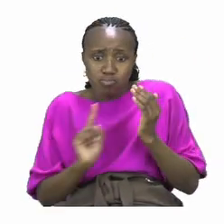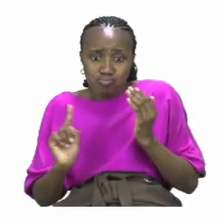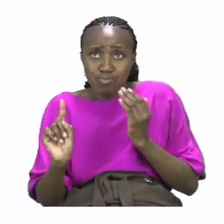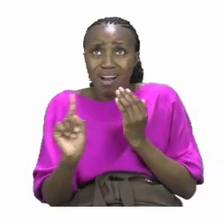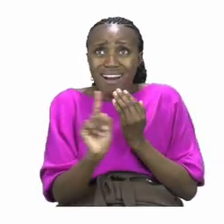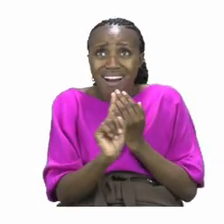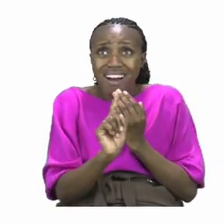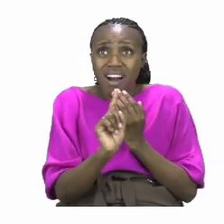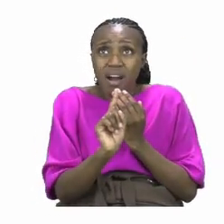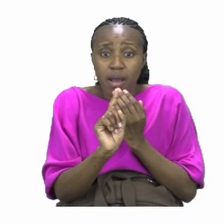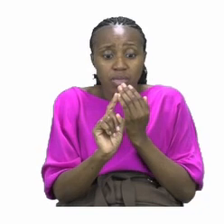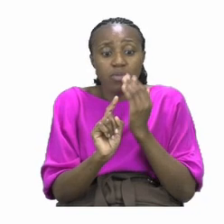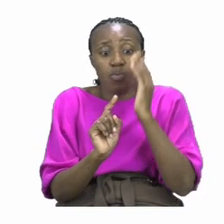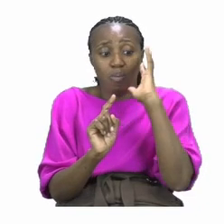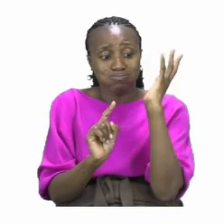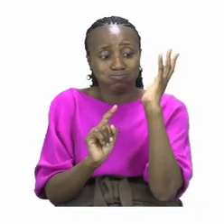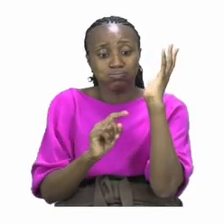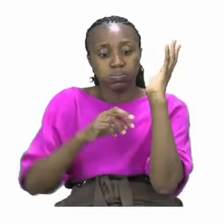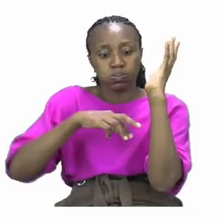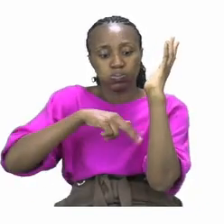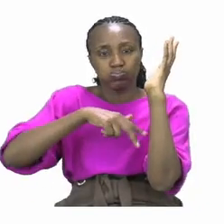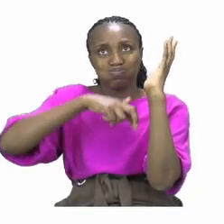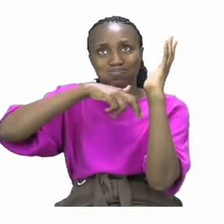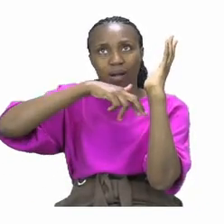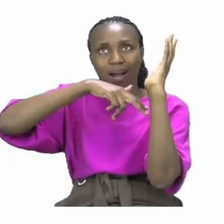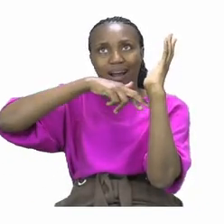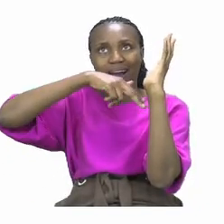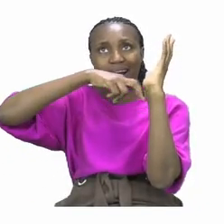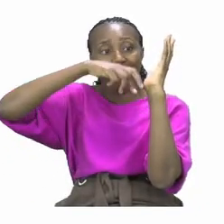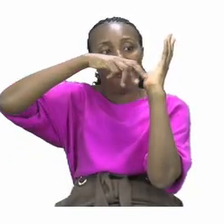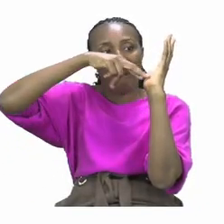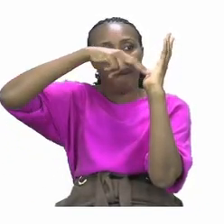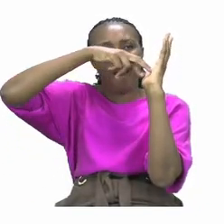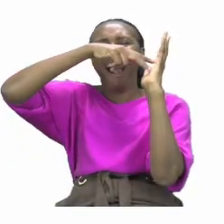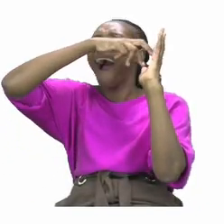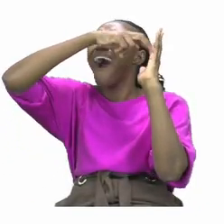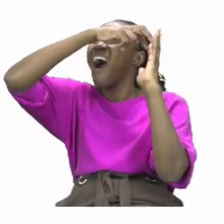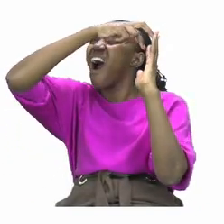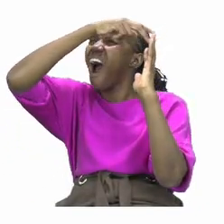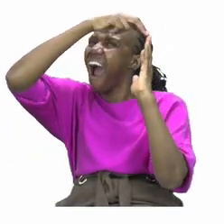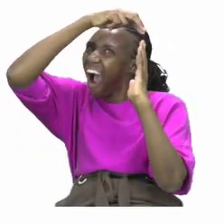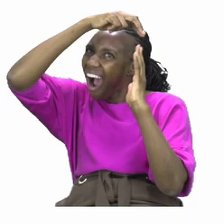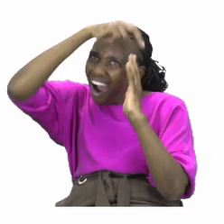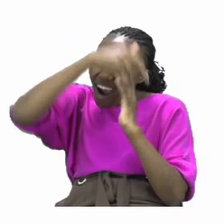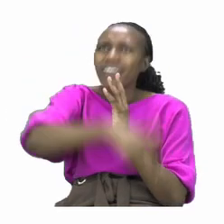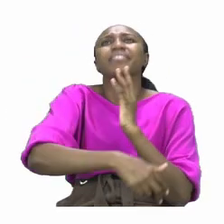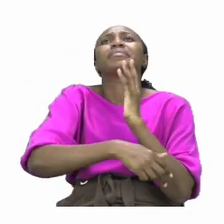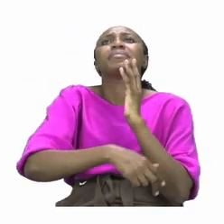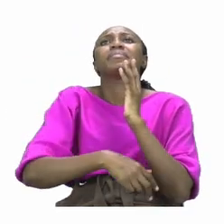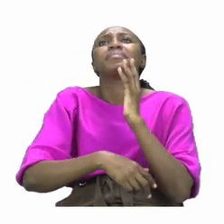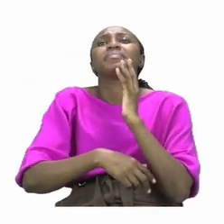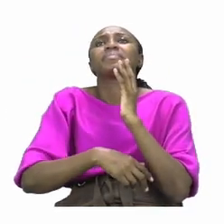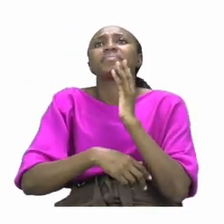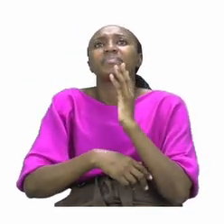the beanstalk. He climbed up high in the sky through